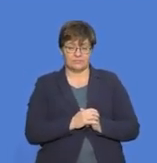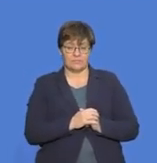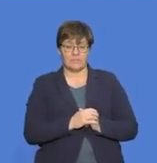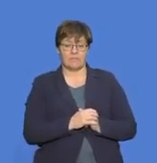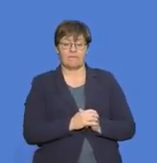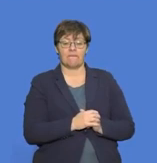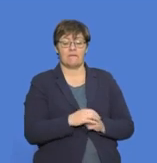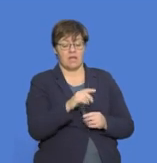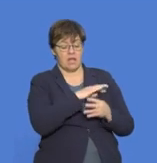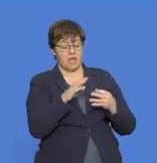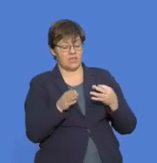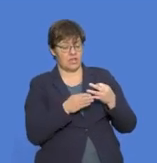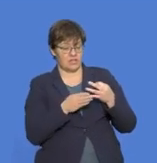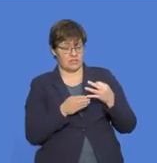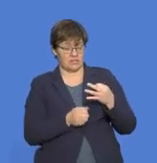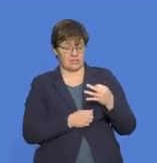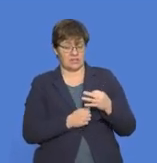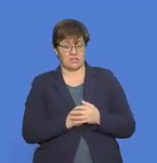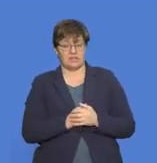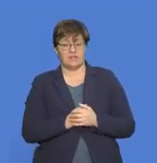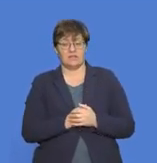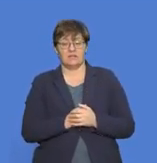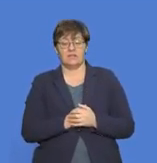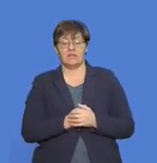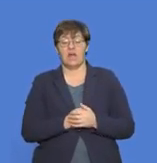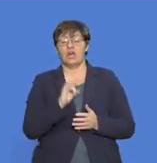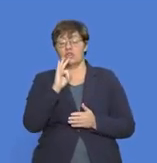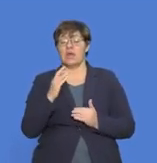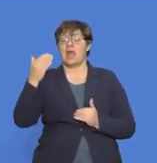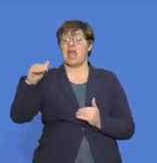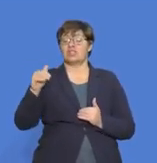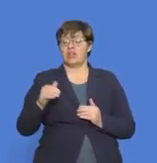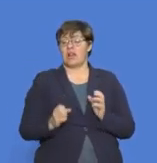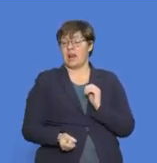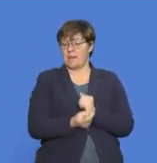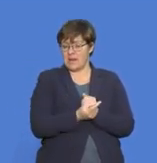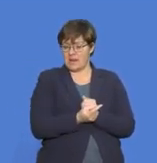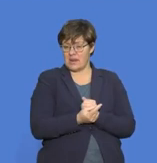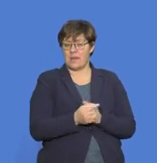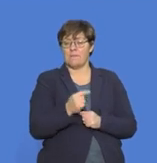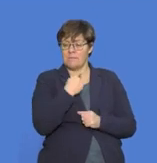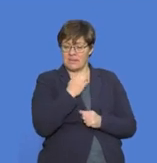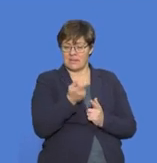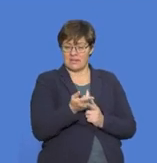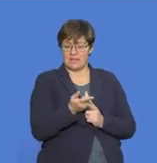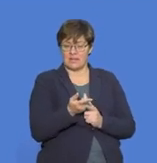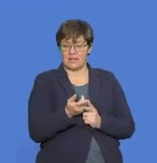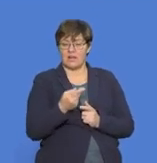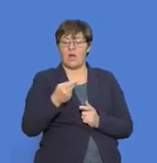number 2.3, 3 external factors, and that takes us to our